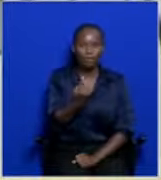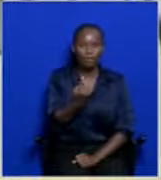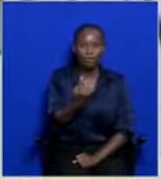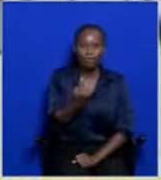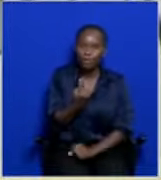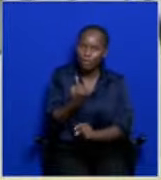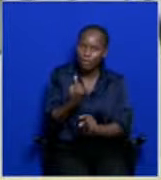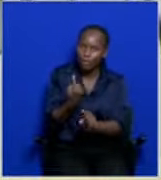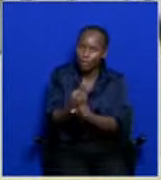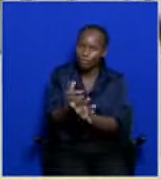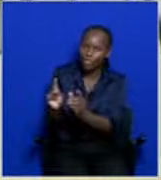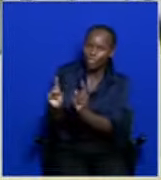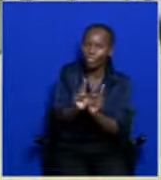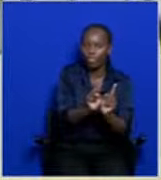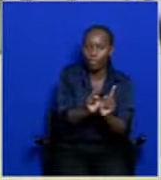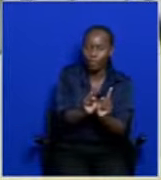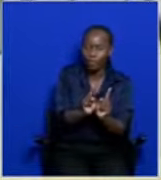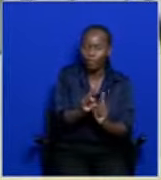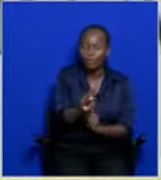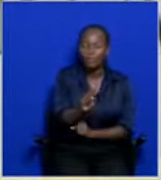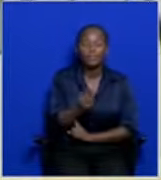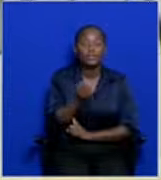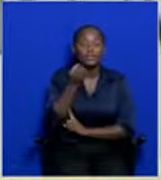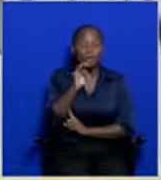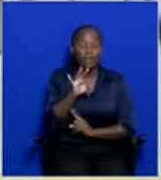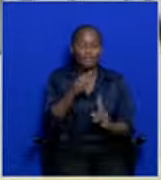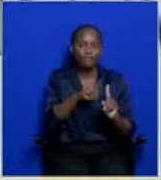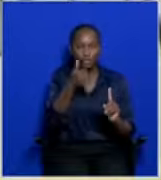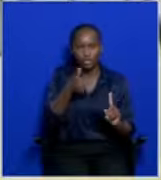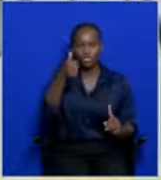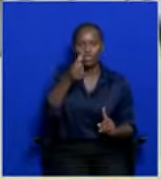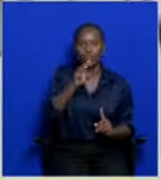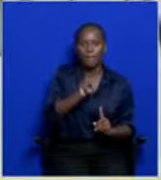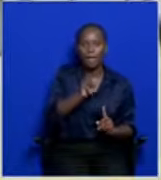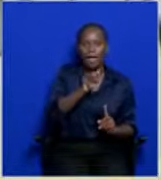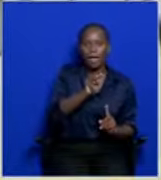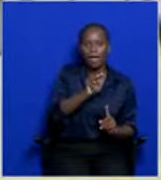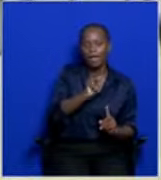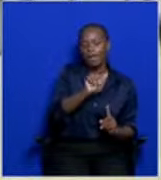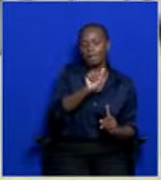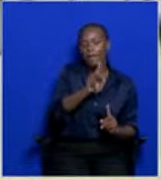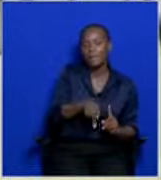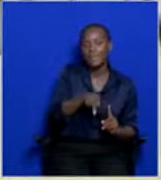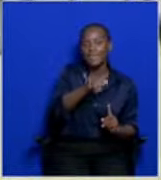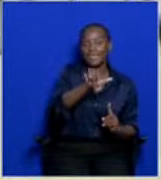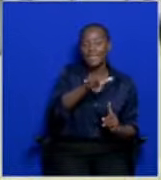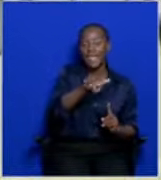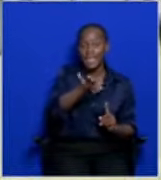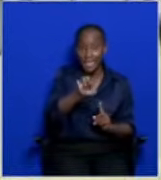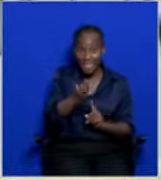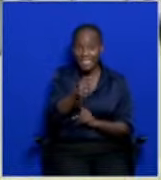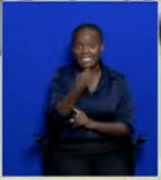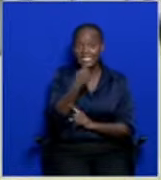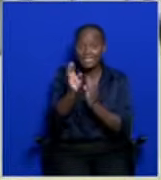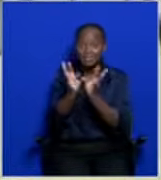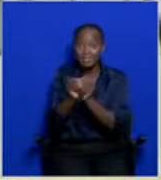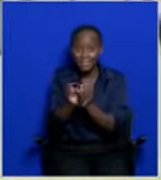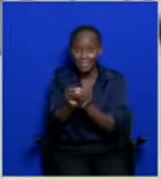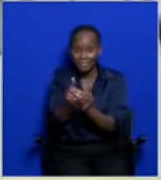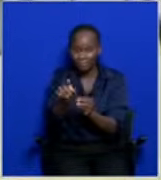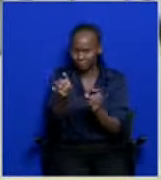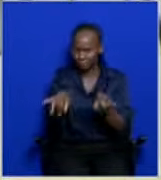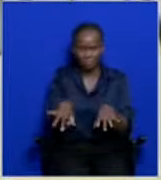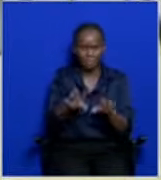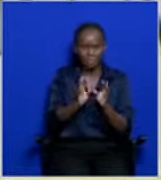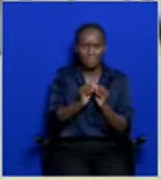if Chief Mapie referred to that as meeting, it was not meeting, it was my official